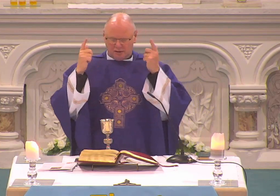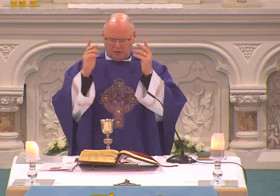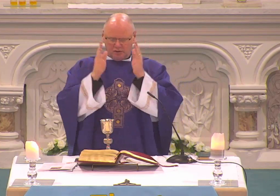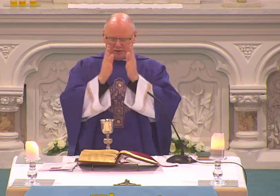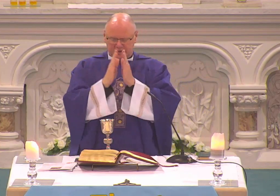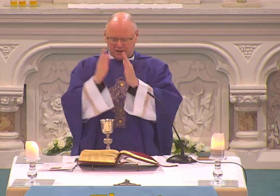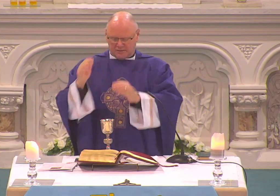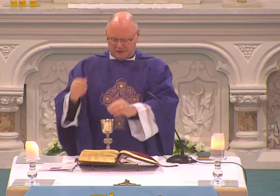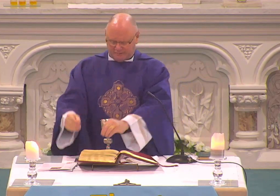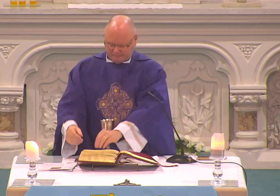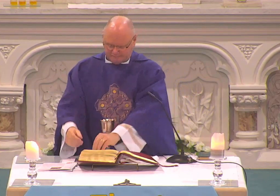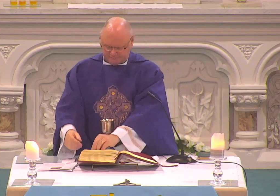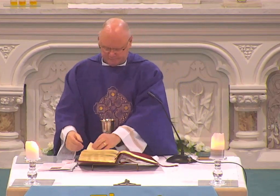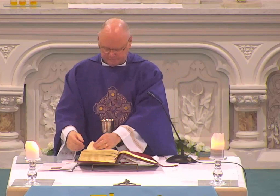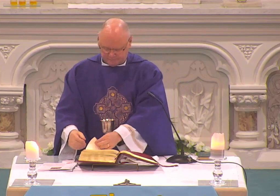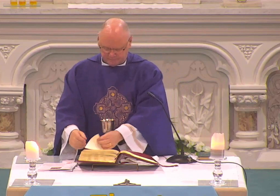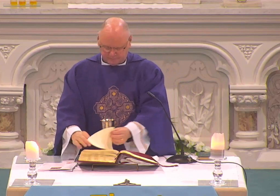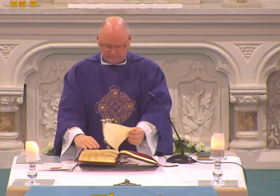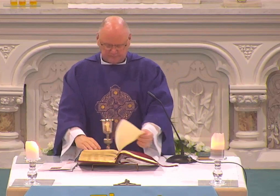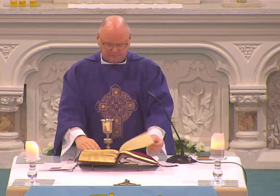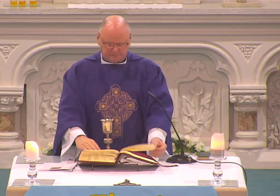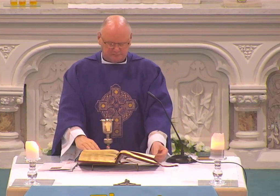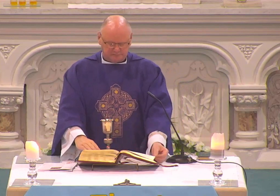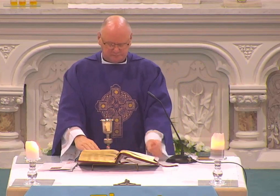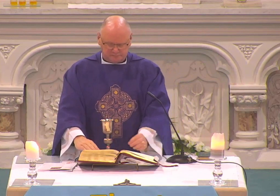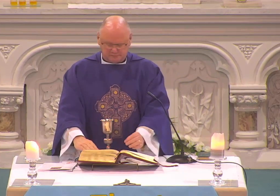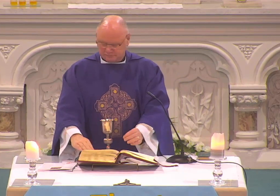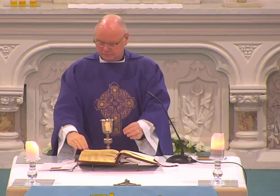our Lord. Amen.